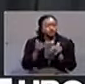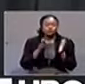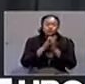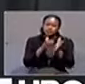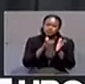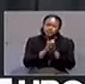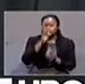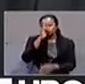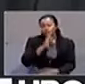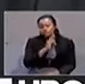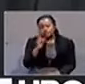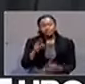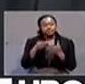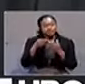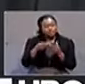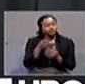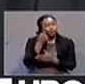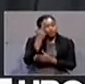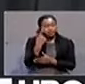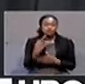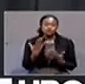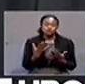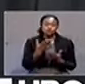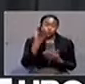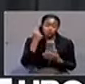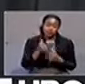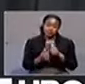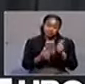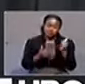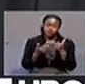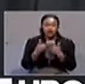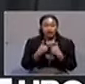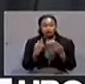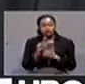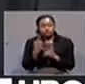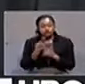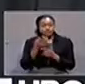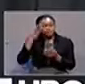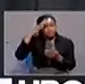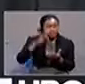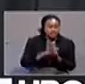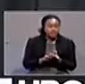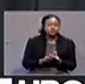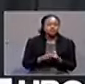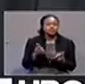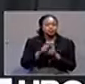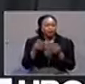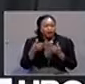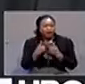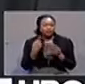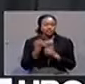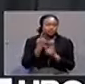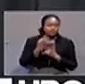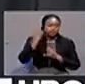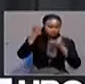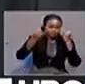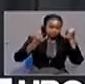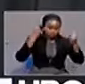leaders, you know, they have so many versions and so many